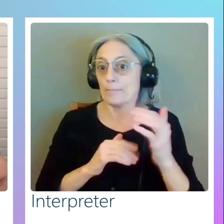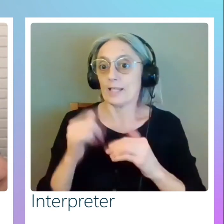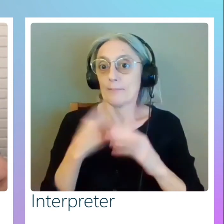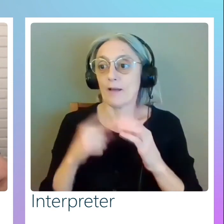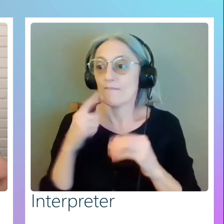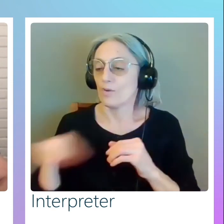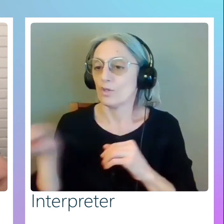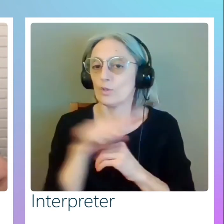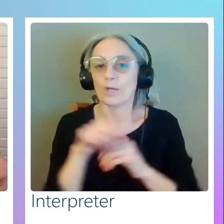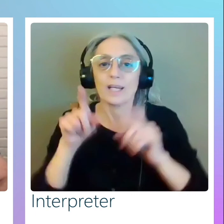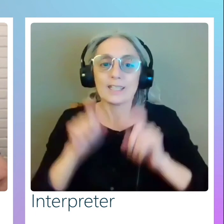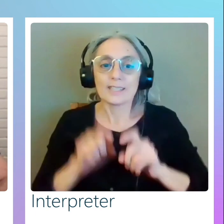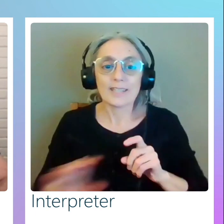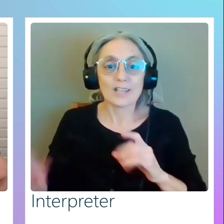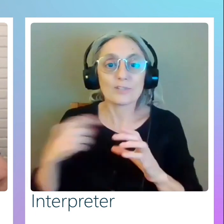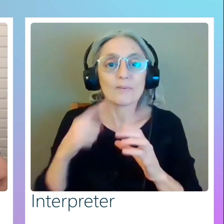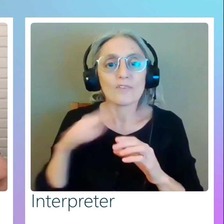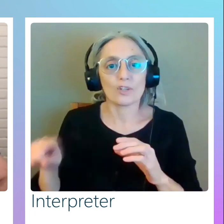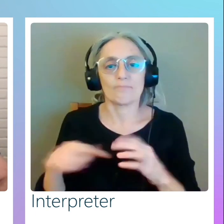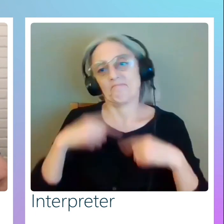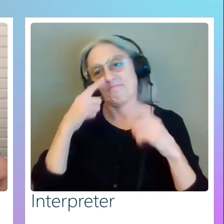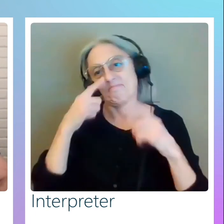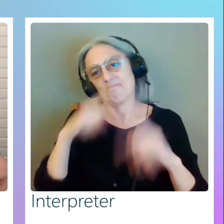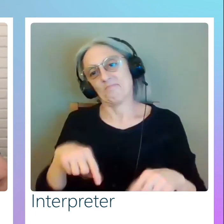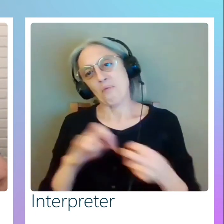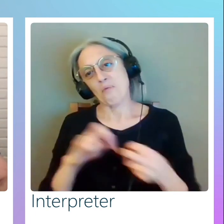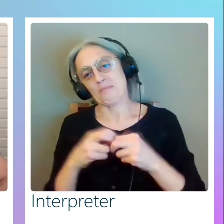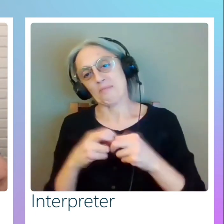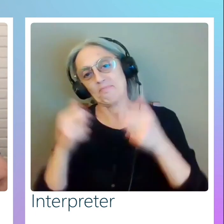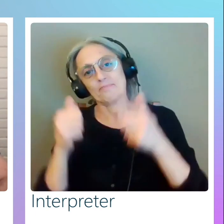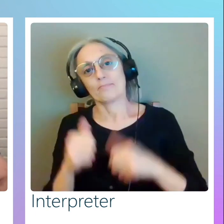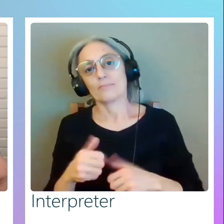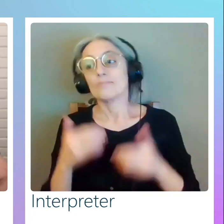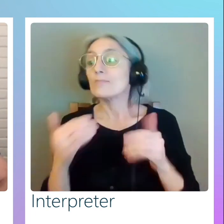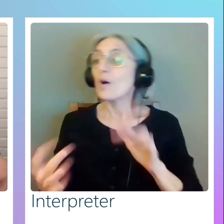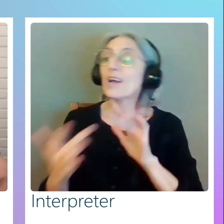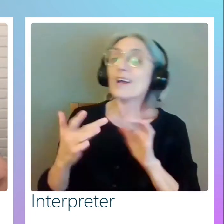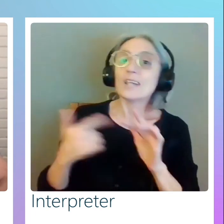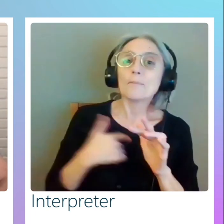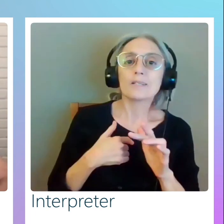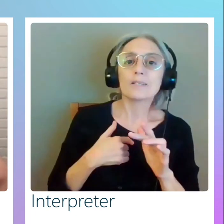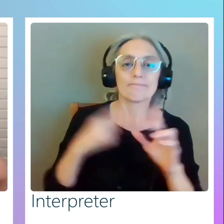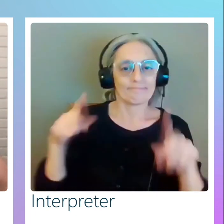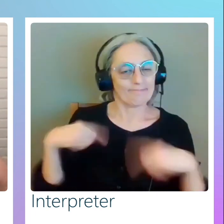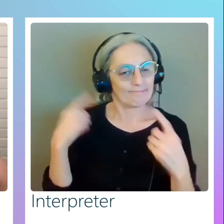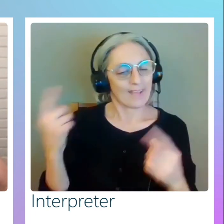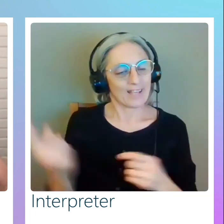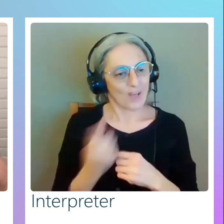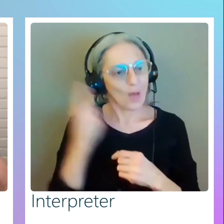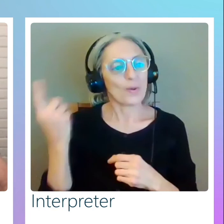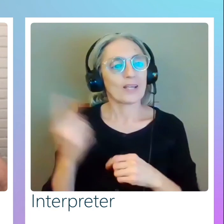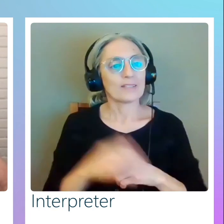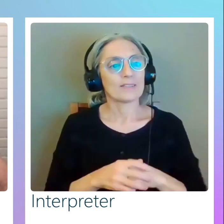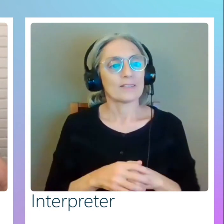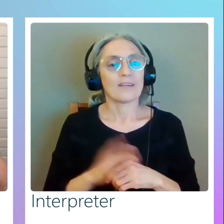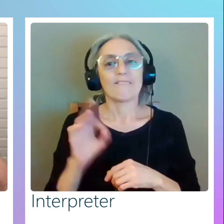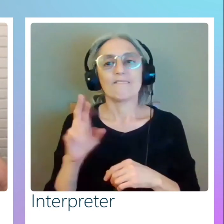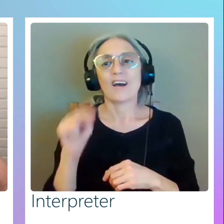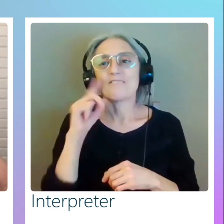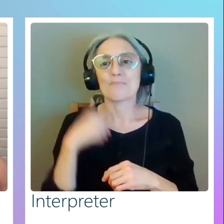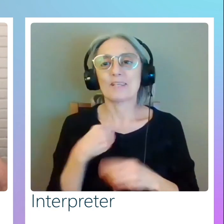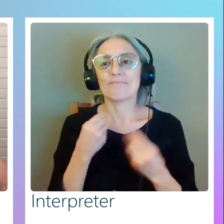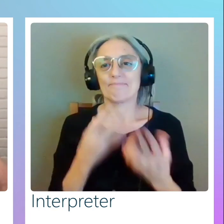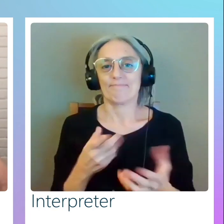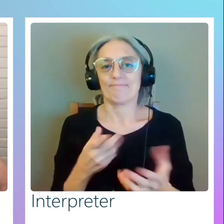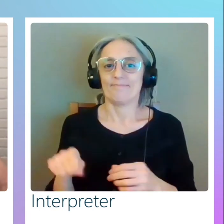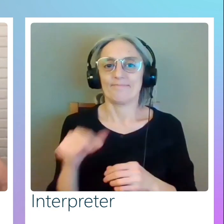help just test your emails out for you, I don't mind. It's not a problem. But feel free to reach out as always because this is fun for me. It's not